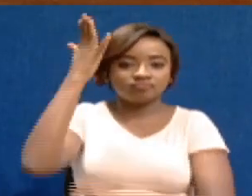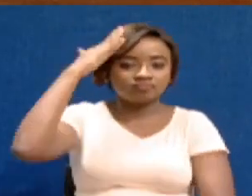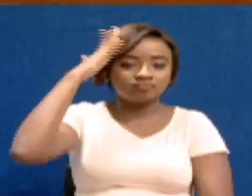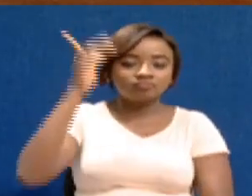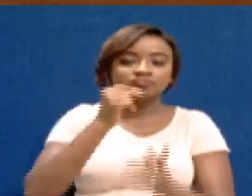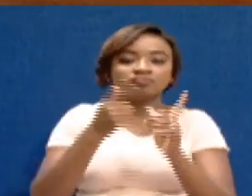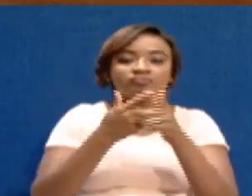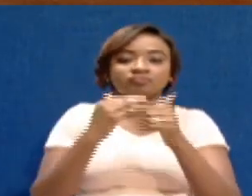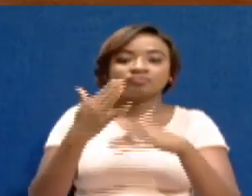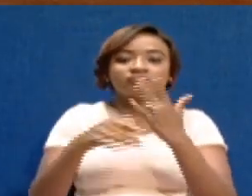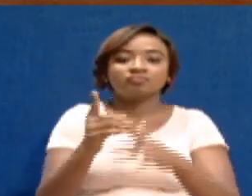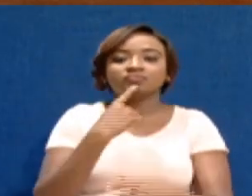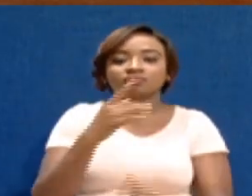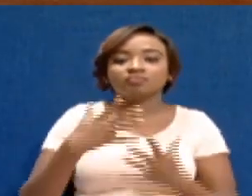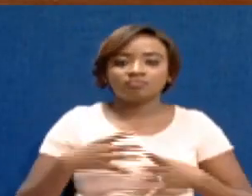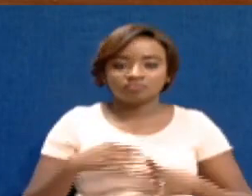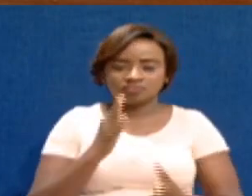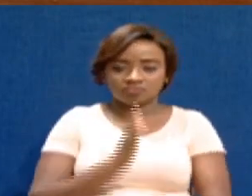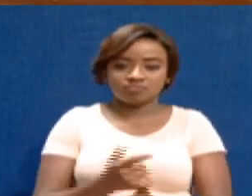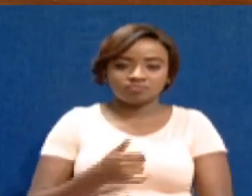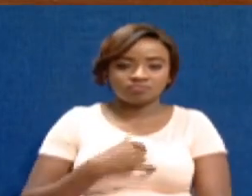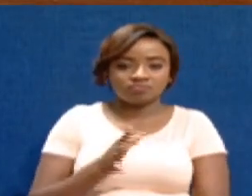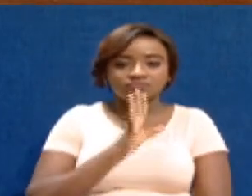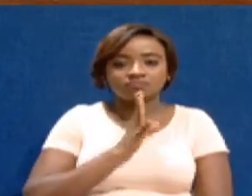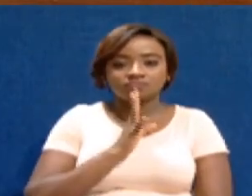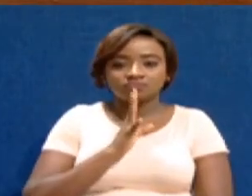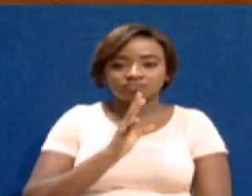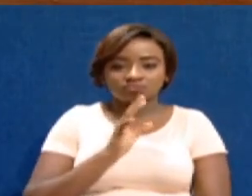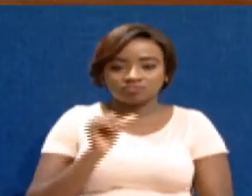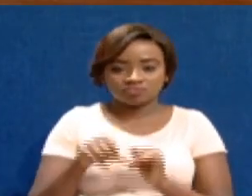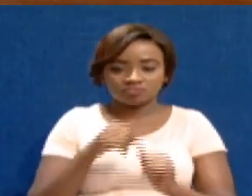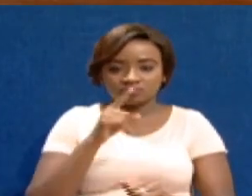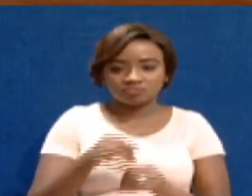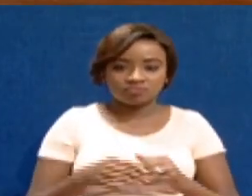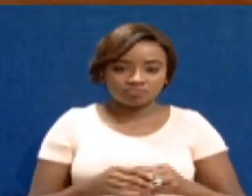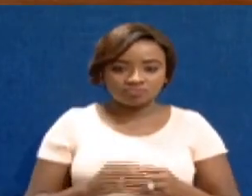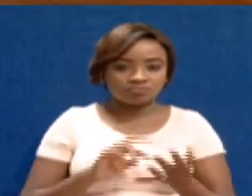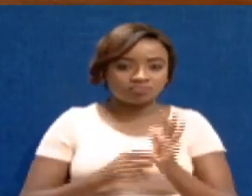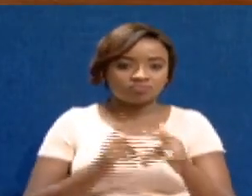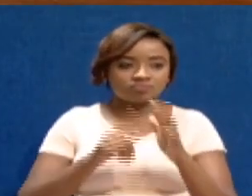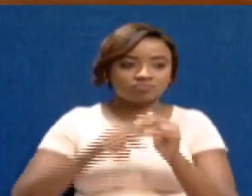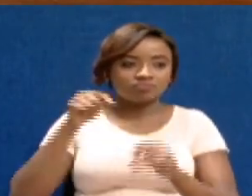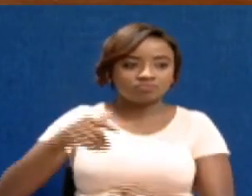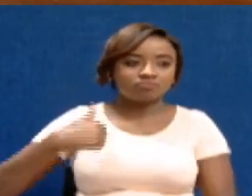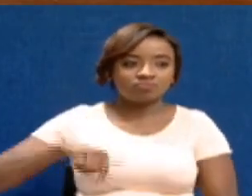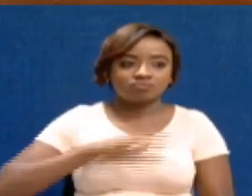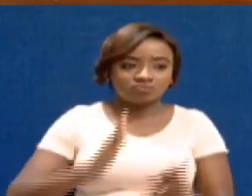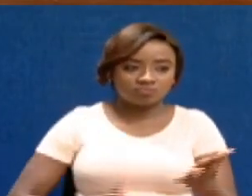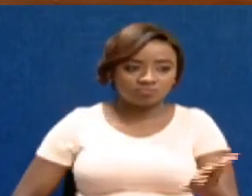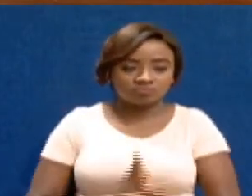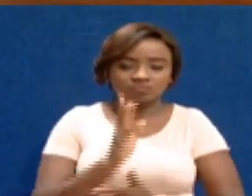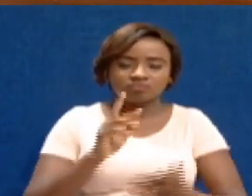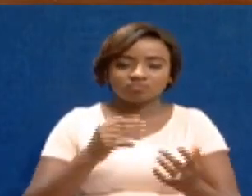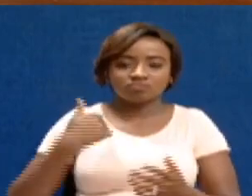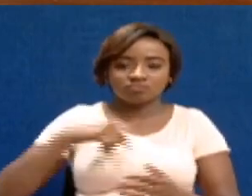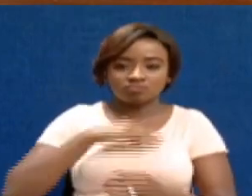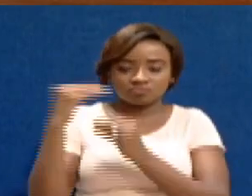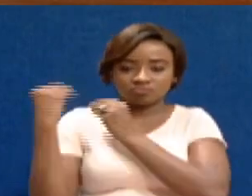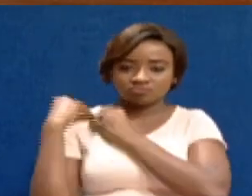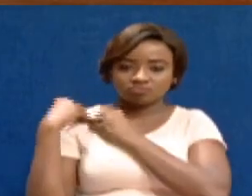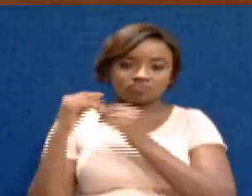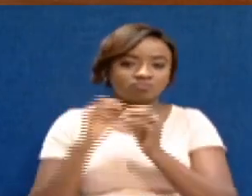amendment. Nobody has published brief notes even to tell people. Even those who are told to sign their signatures. Chiefs were being given a